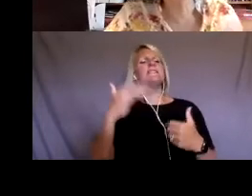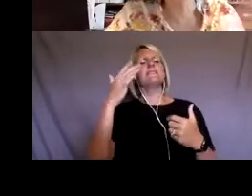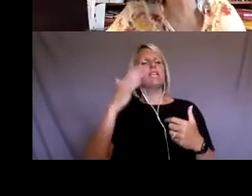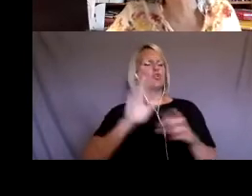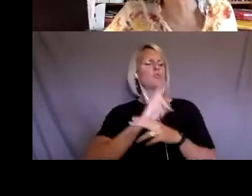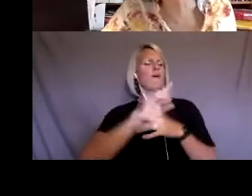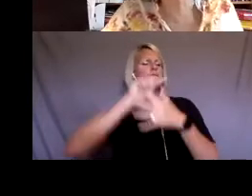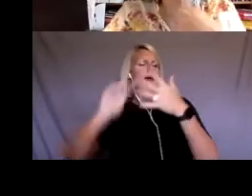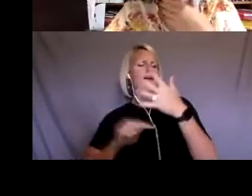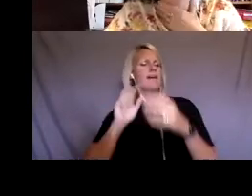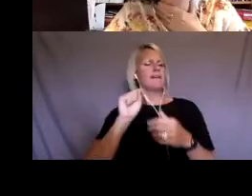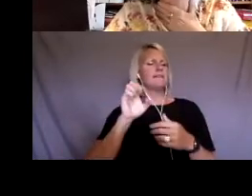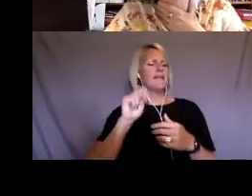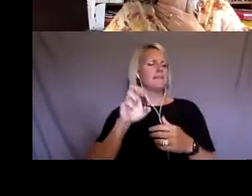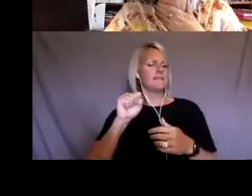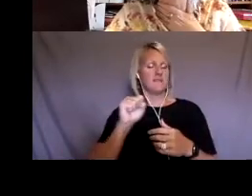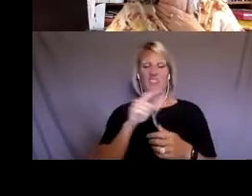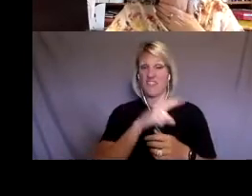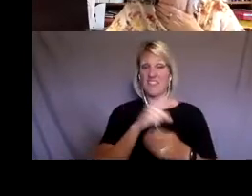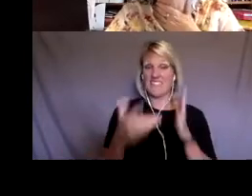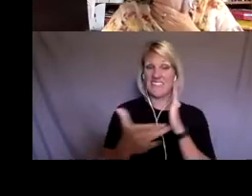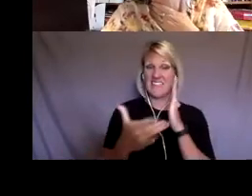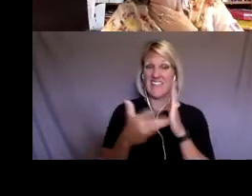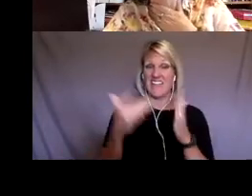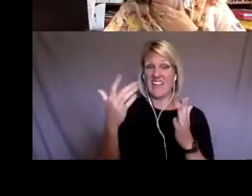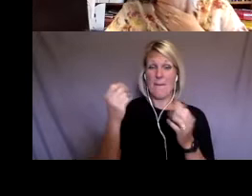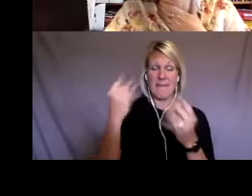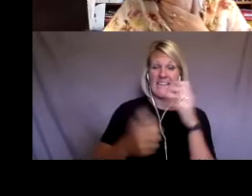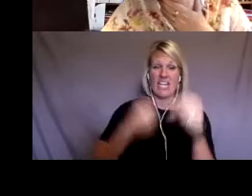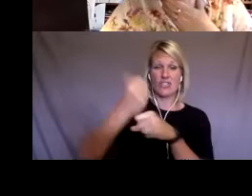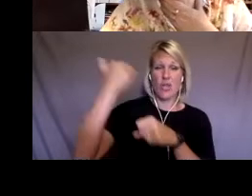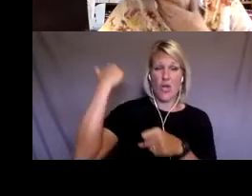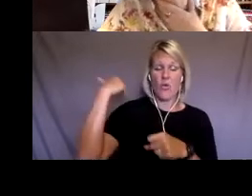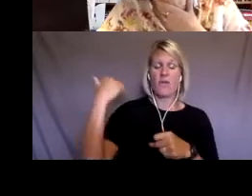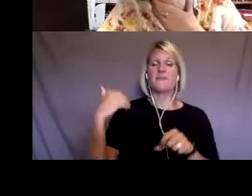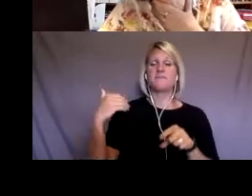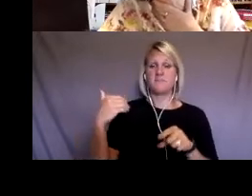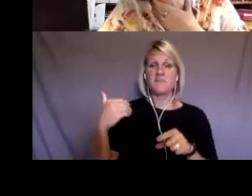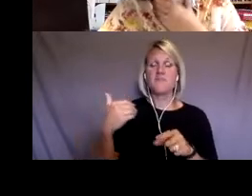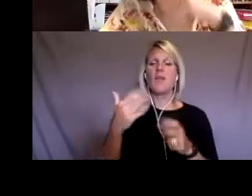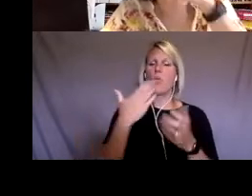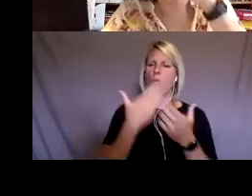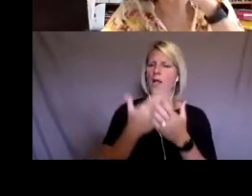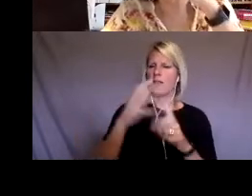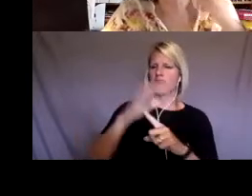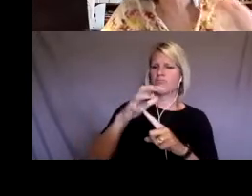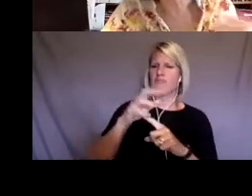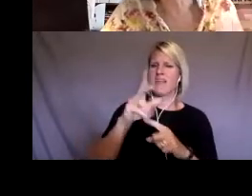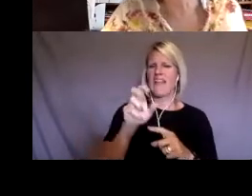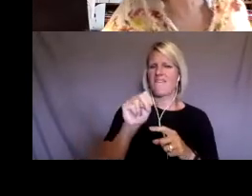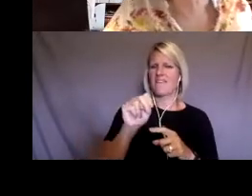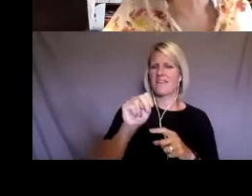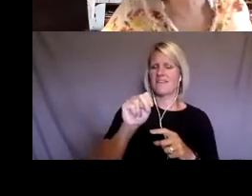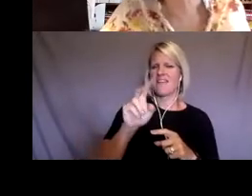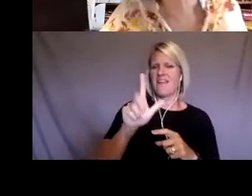is a technique that decades ago was used by a well-known urban designer and scholar, Kevin Lynch, not